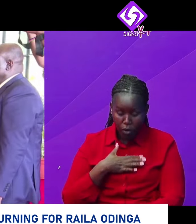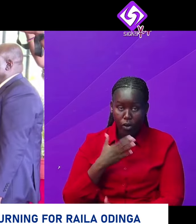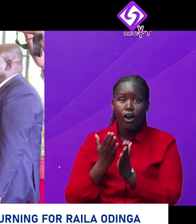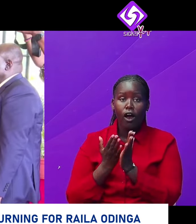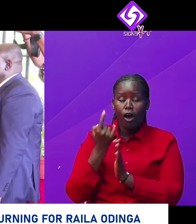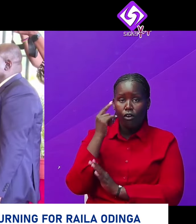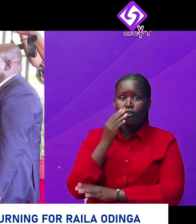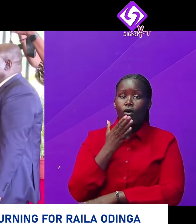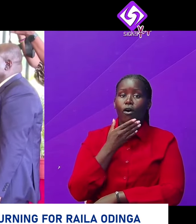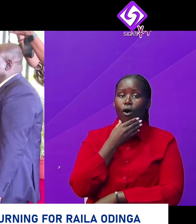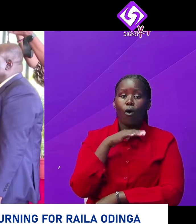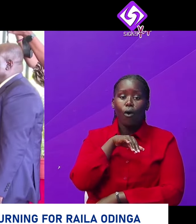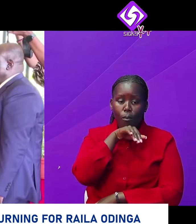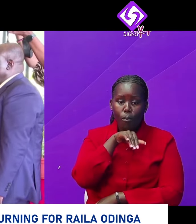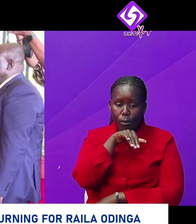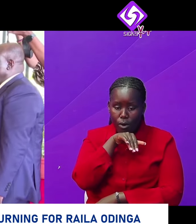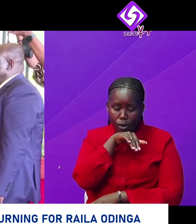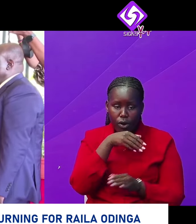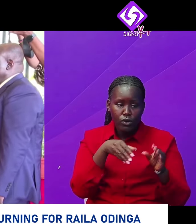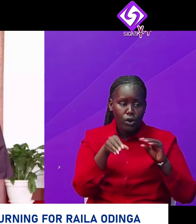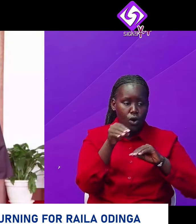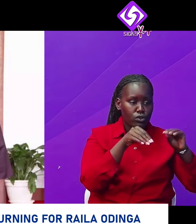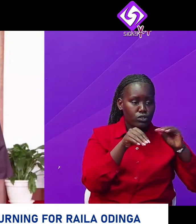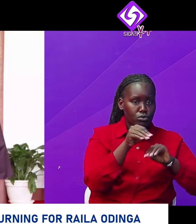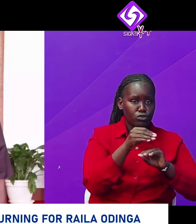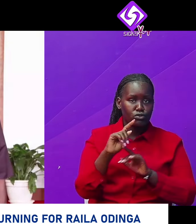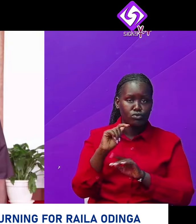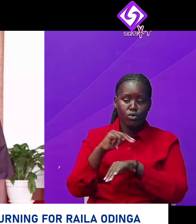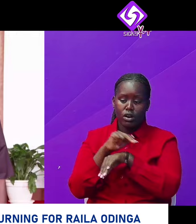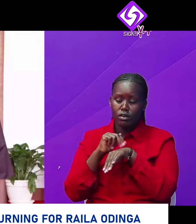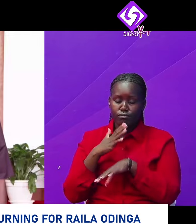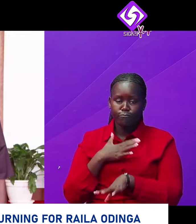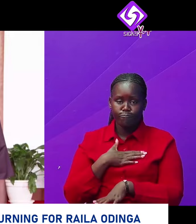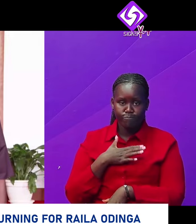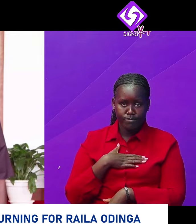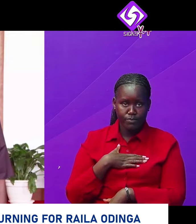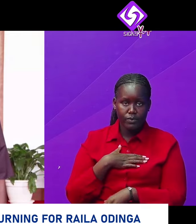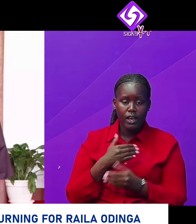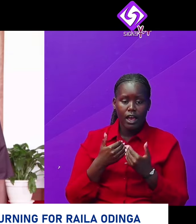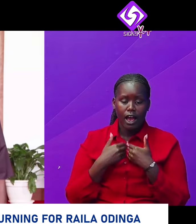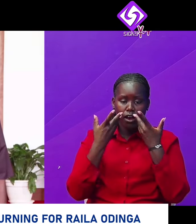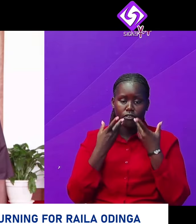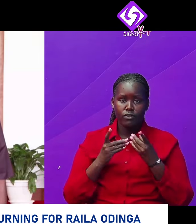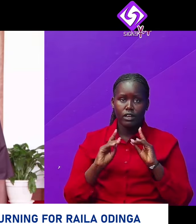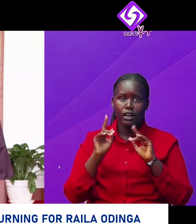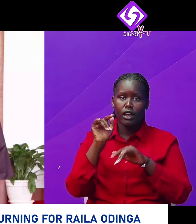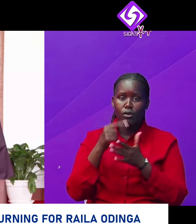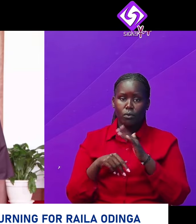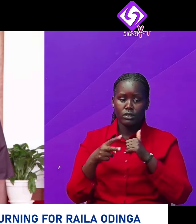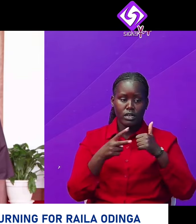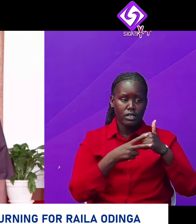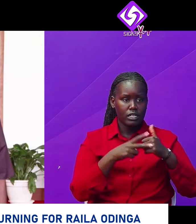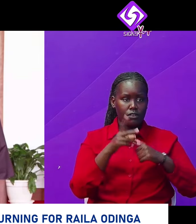Odinga's extraordinary contribution to our nation, I have declared a 7-day period of national